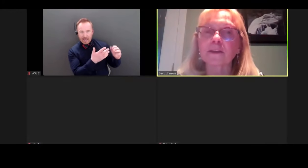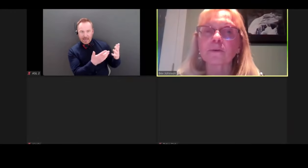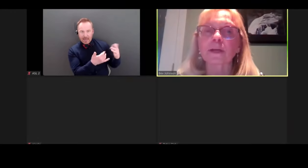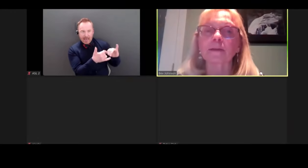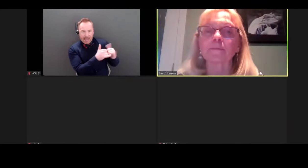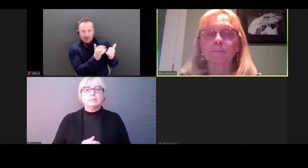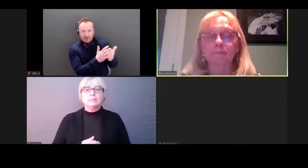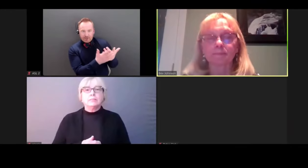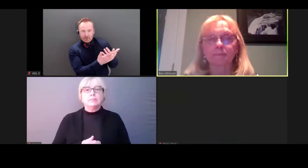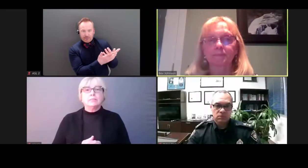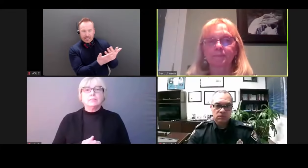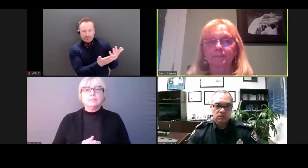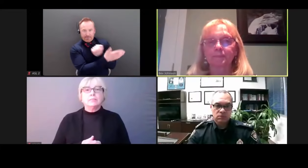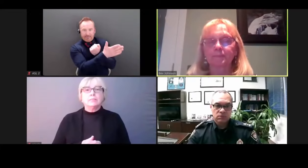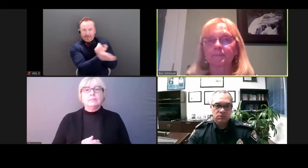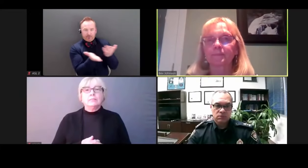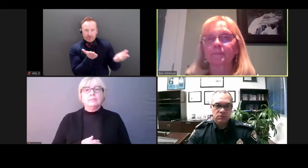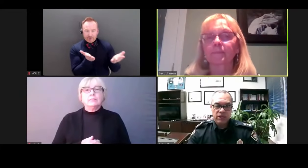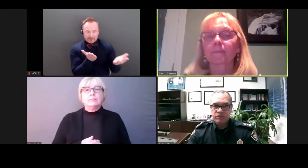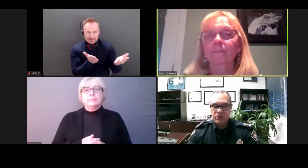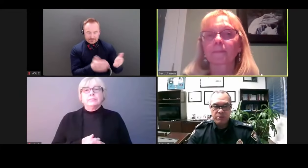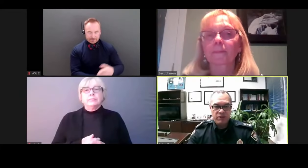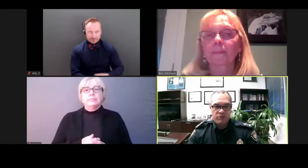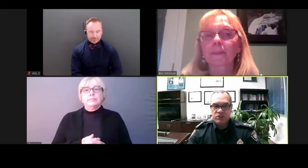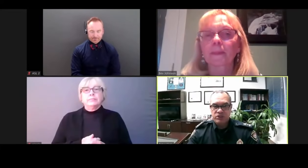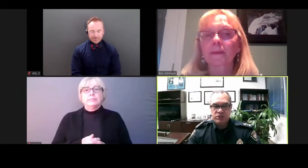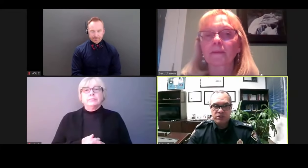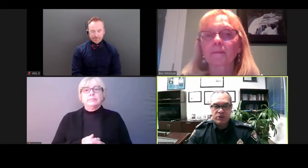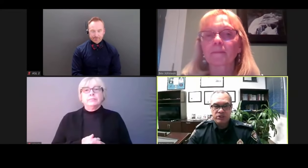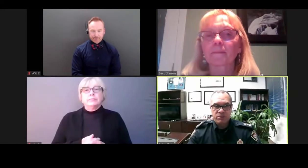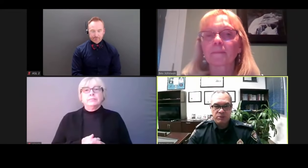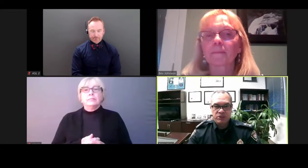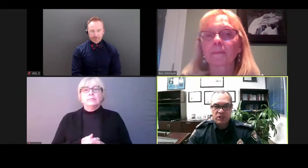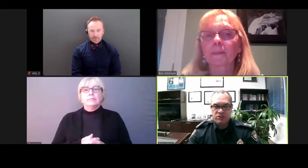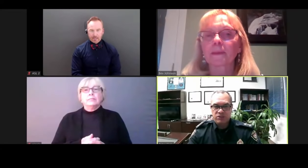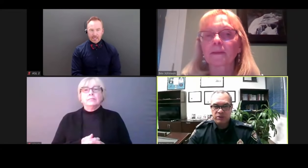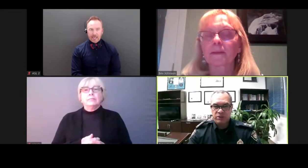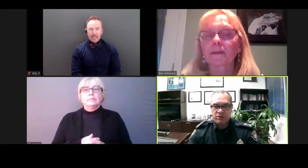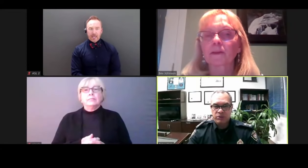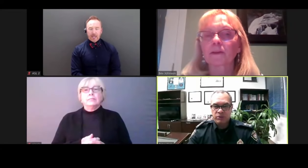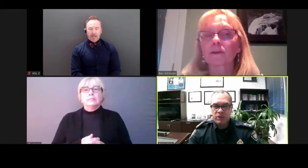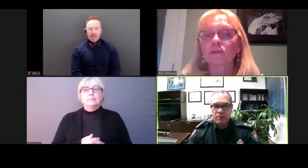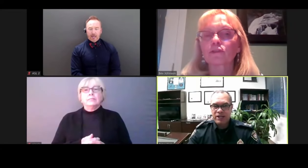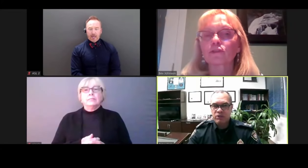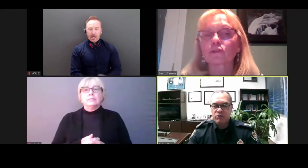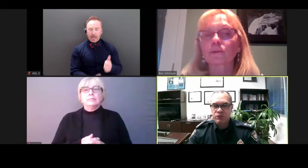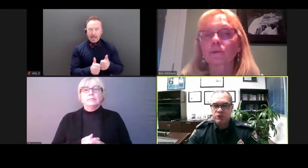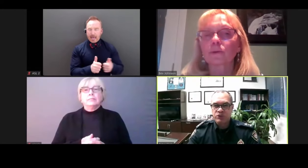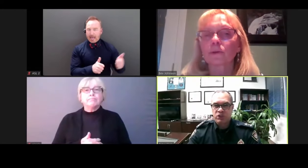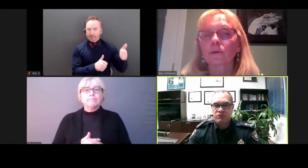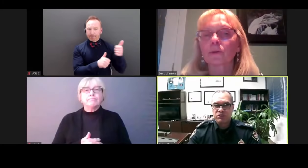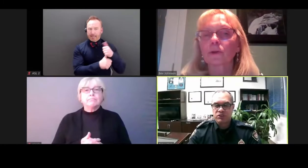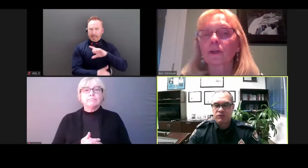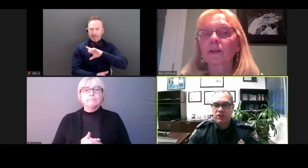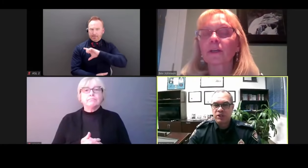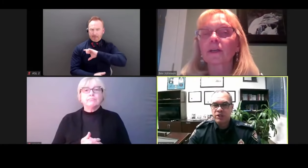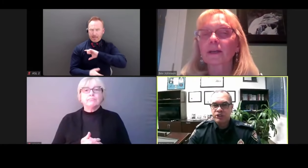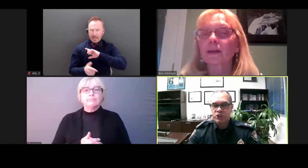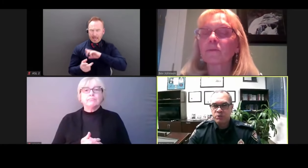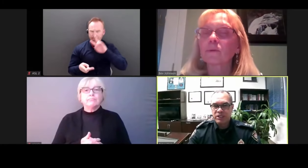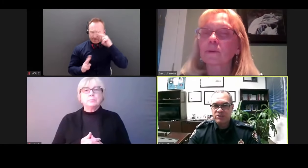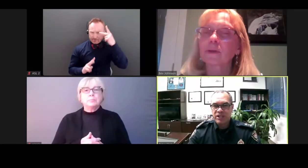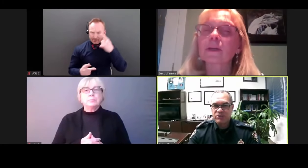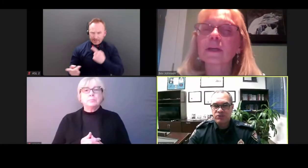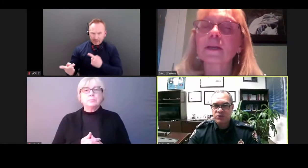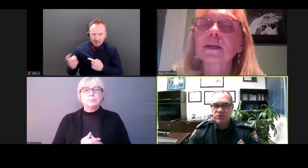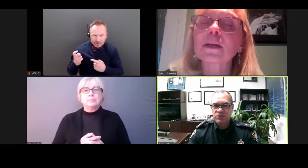And thank you again. I'm sorry, I may have misunderstood the question, Member Johnson. Am I to review the services of the